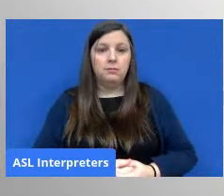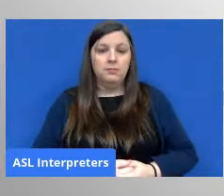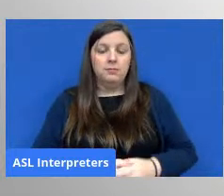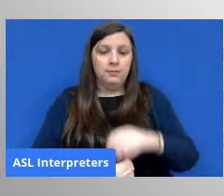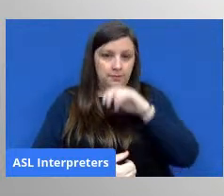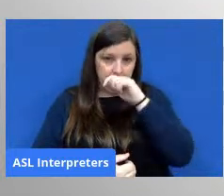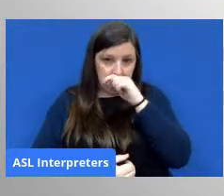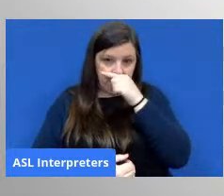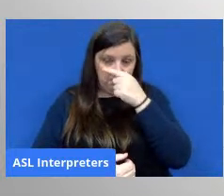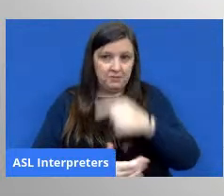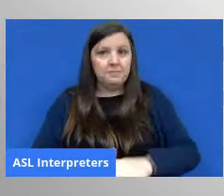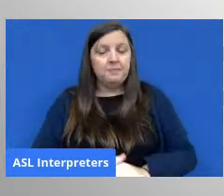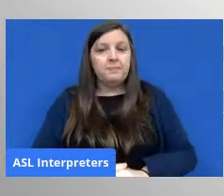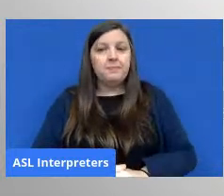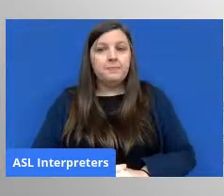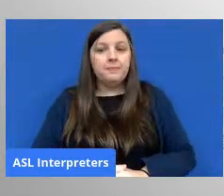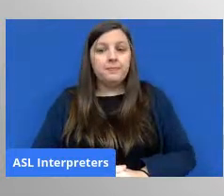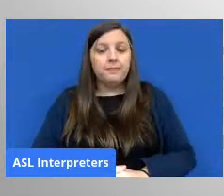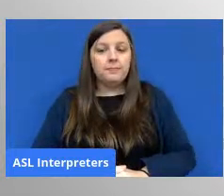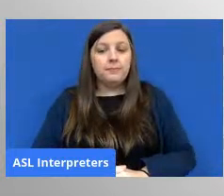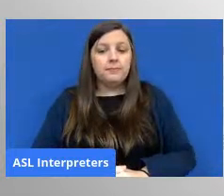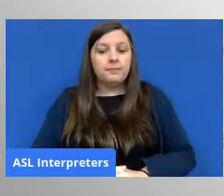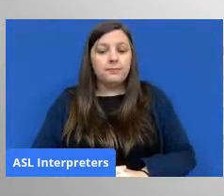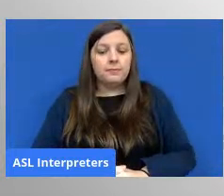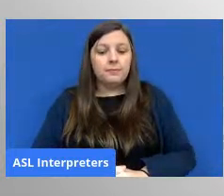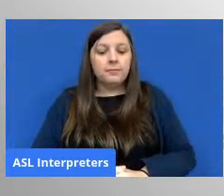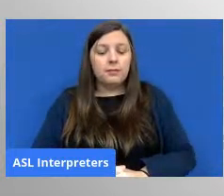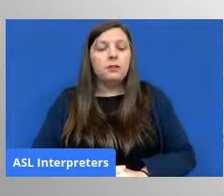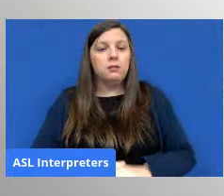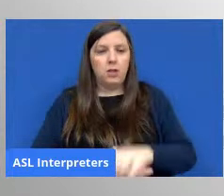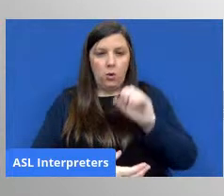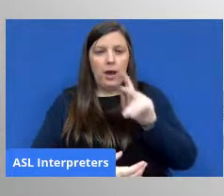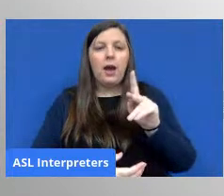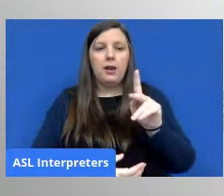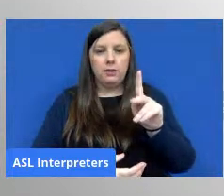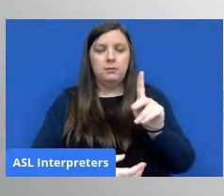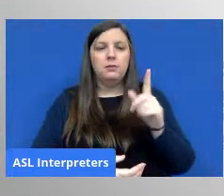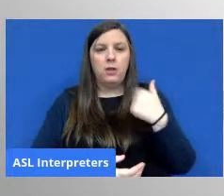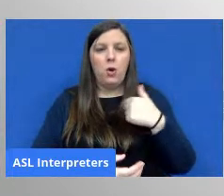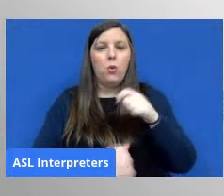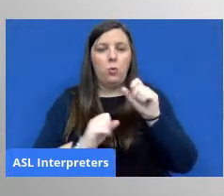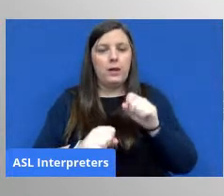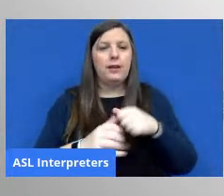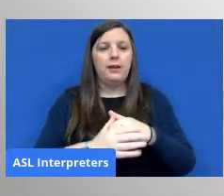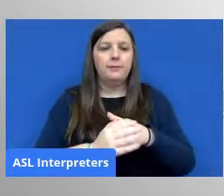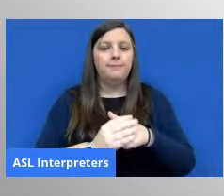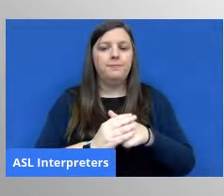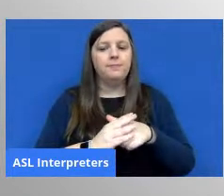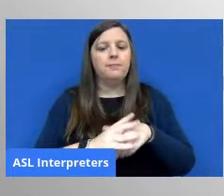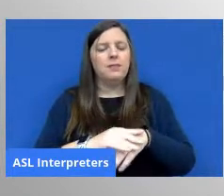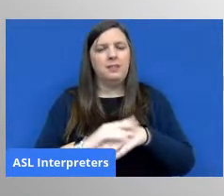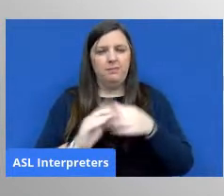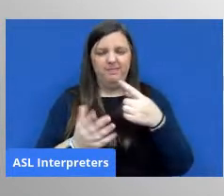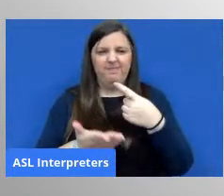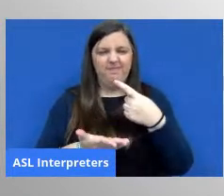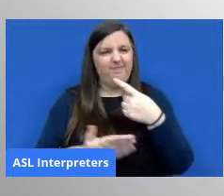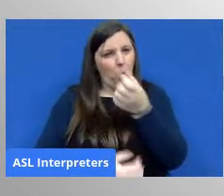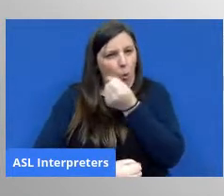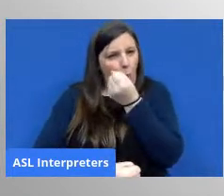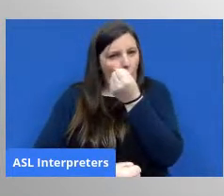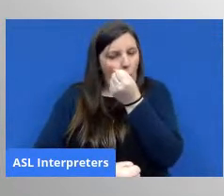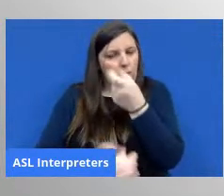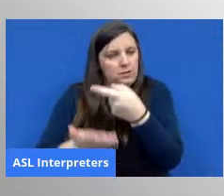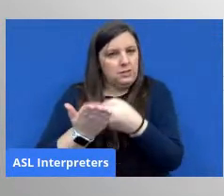Okay. And we can revisit that to see if we want to, with those committees, like keep